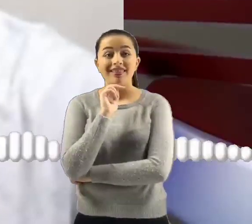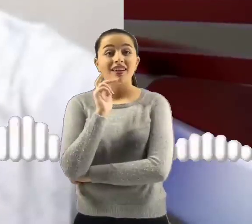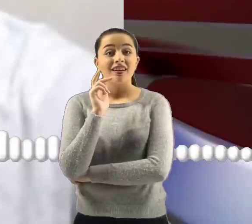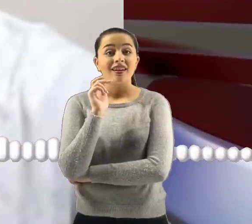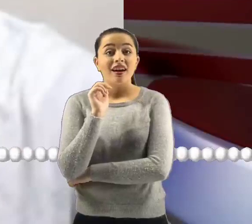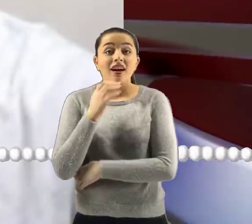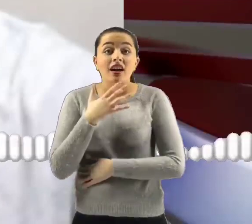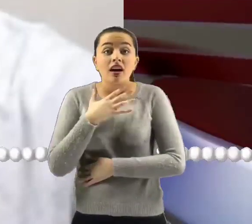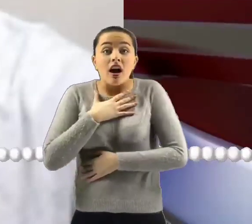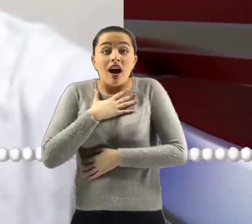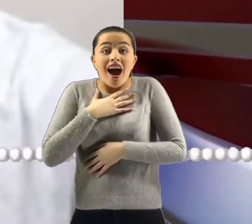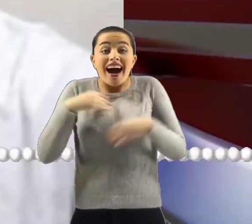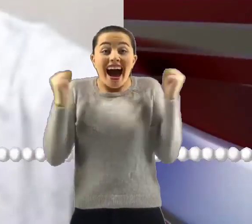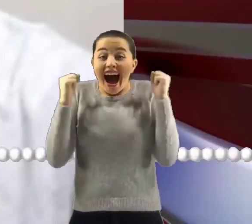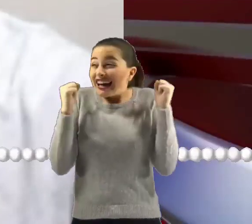ụfọdụ si n'ọzi